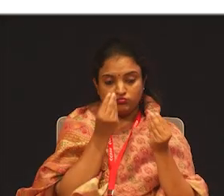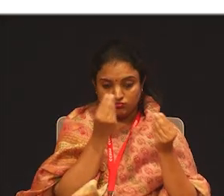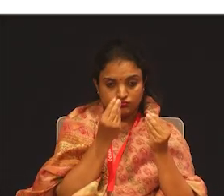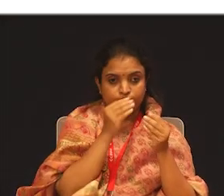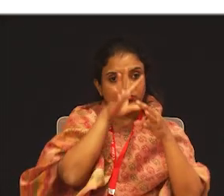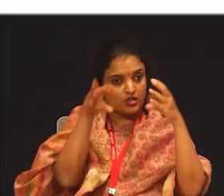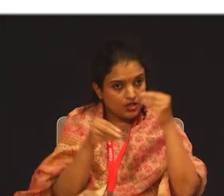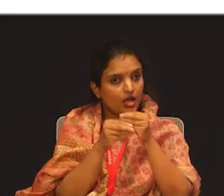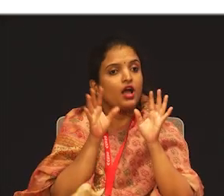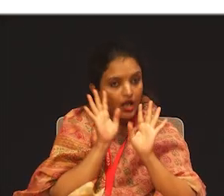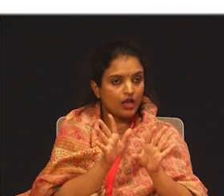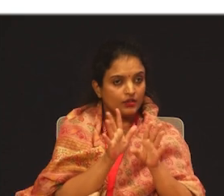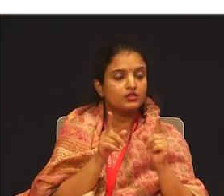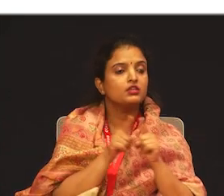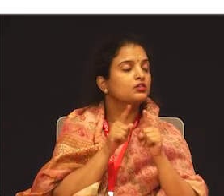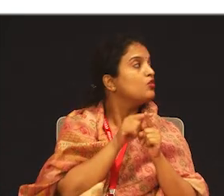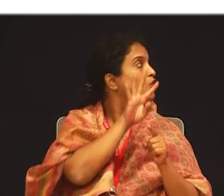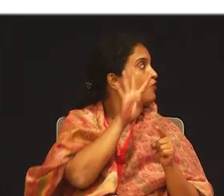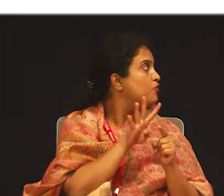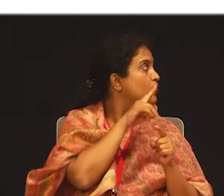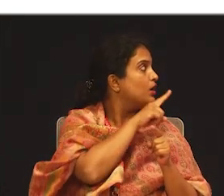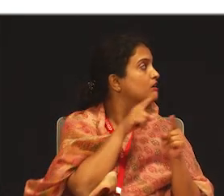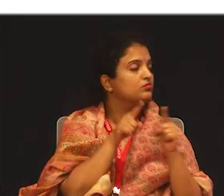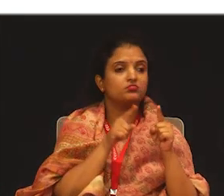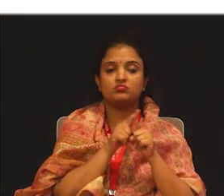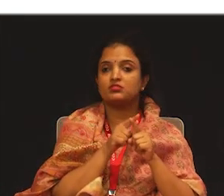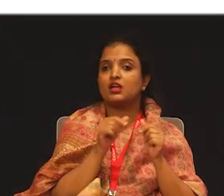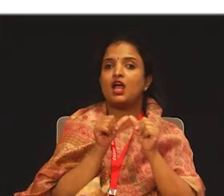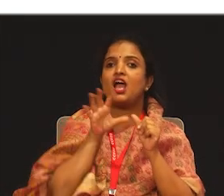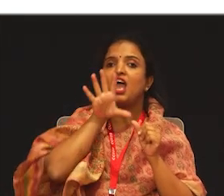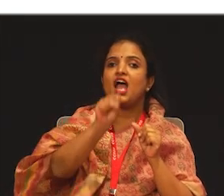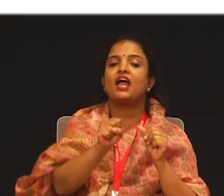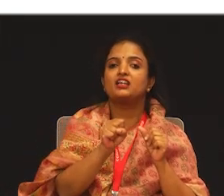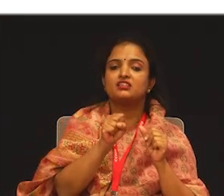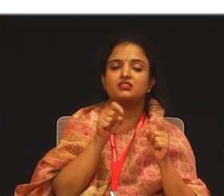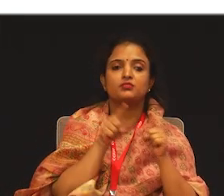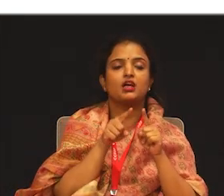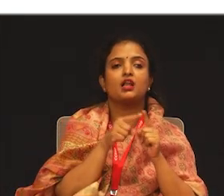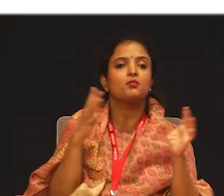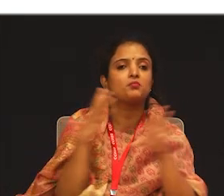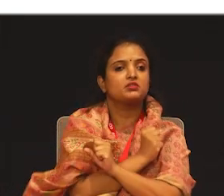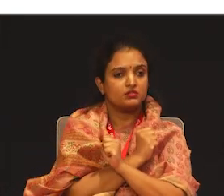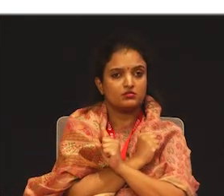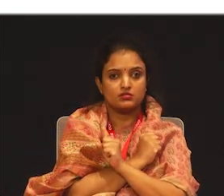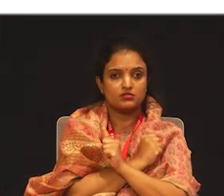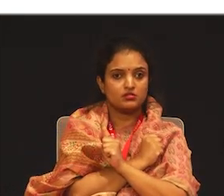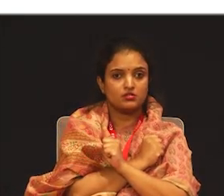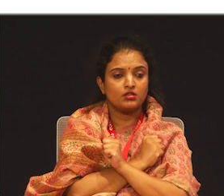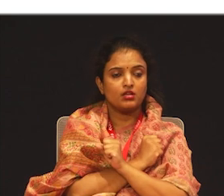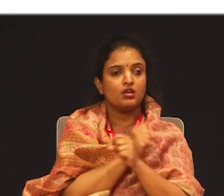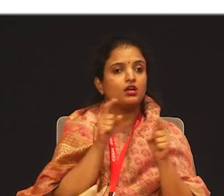is lack of accessible infrastructure. Is it inclusion? No. So we